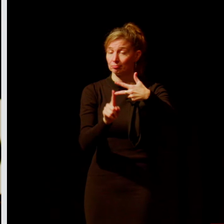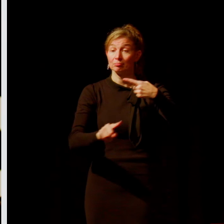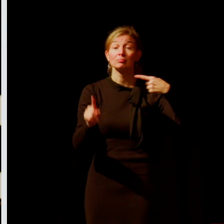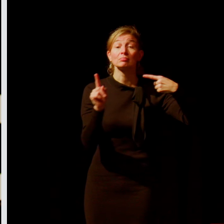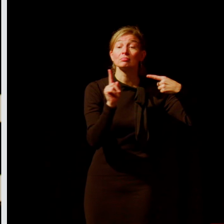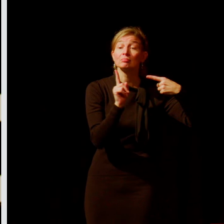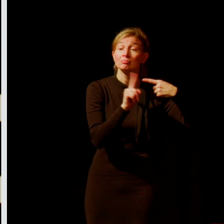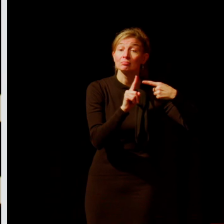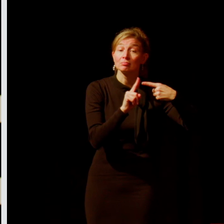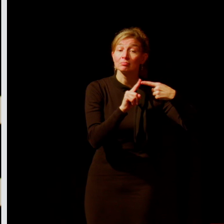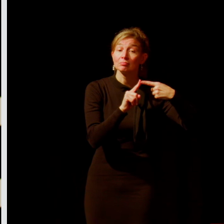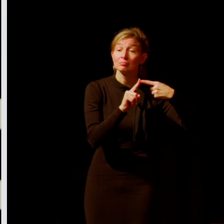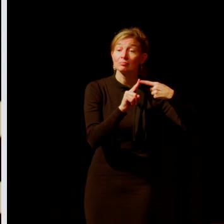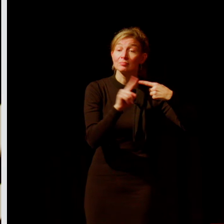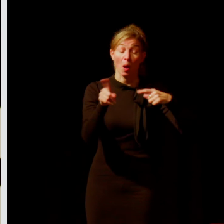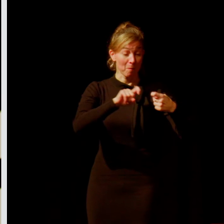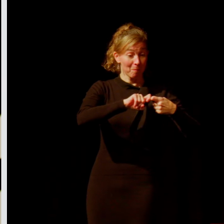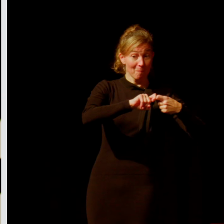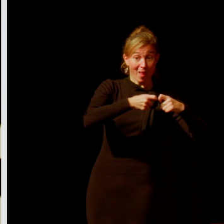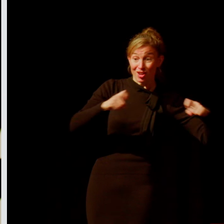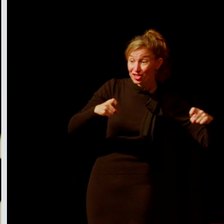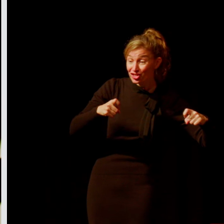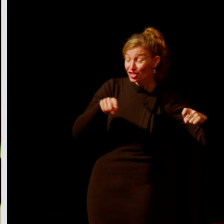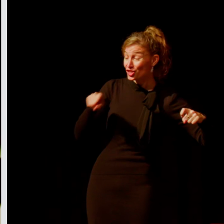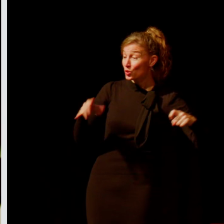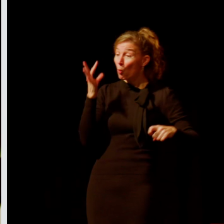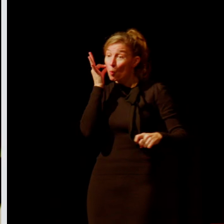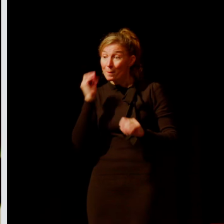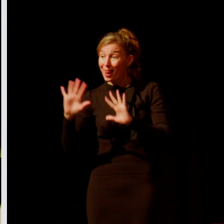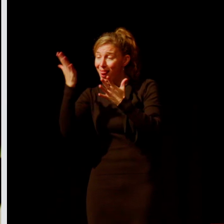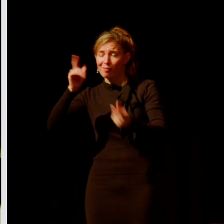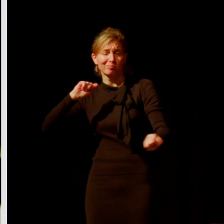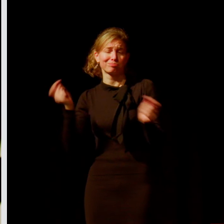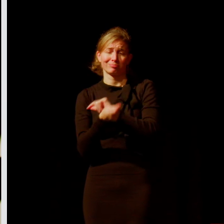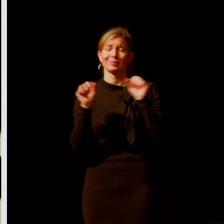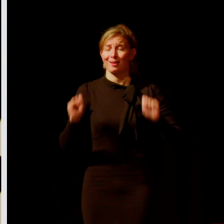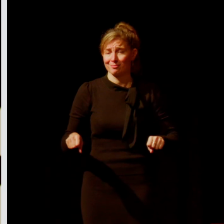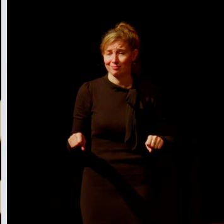First, blockchain can transform women's lives.